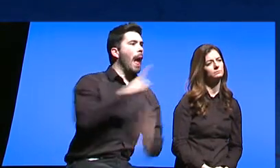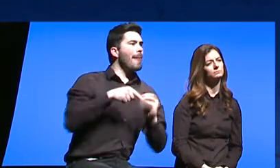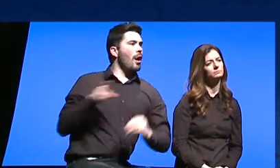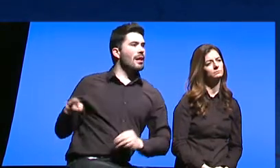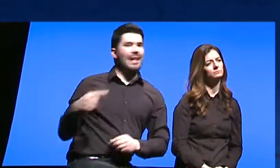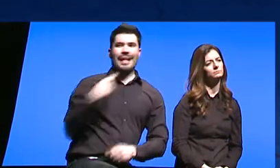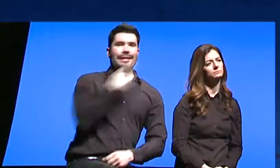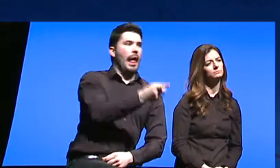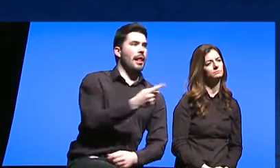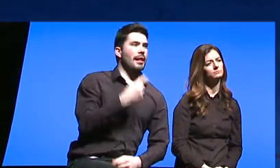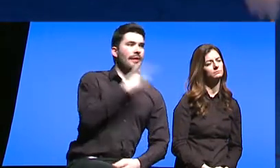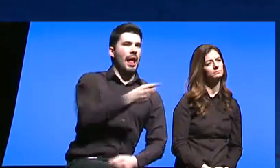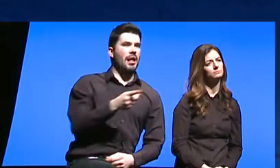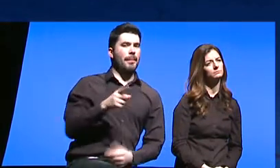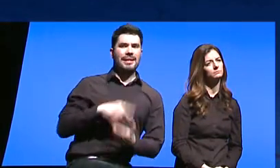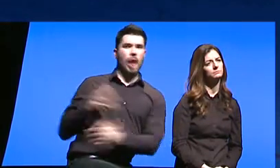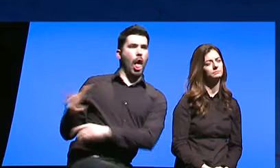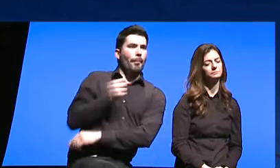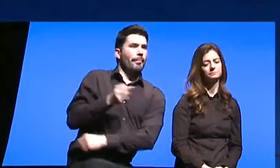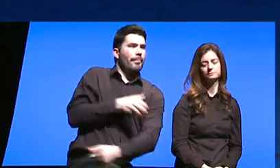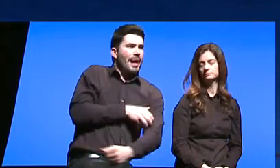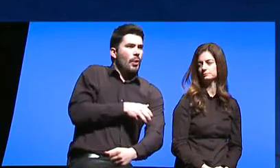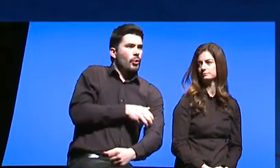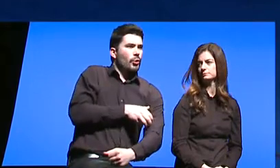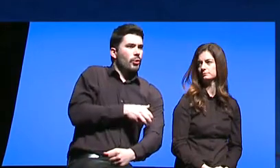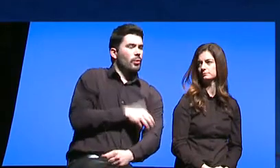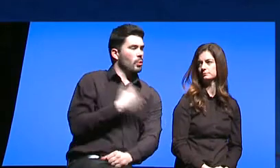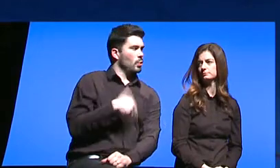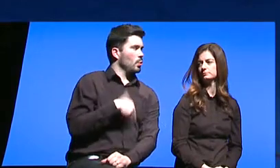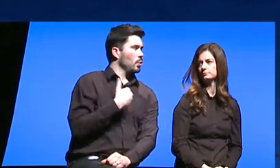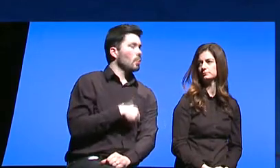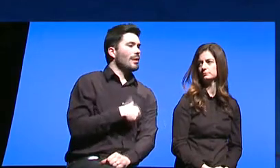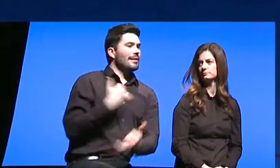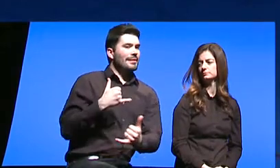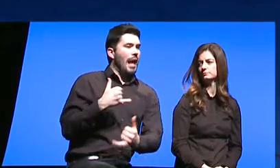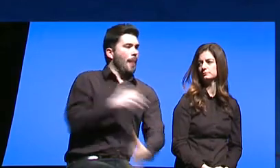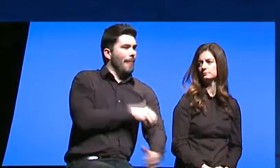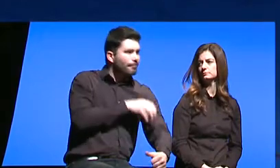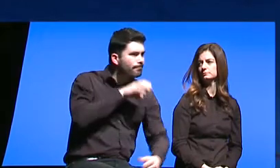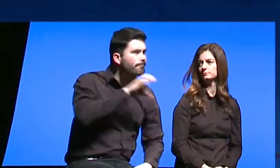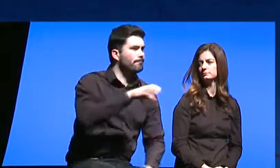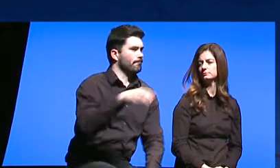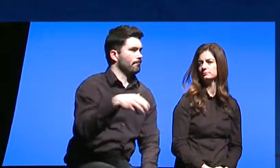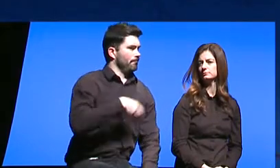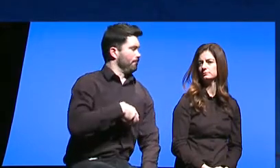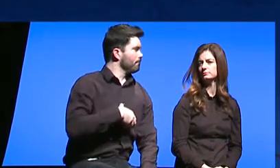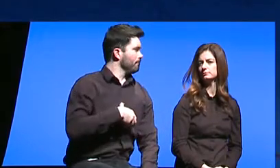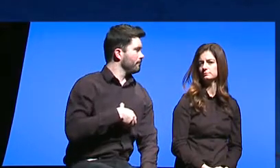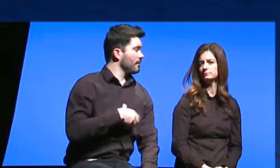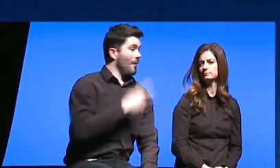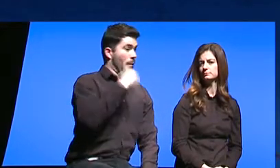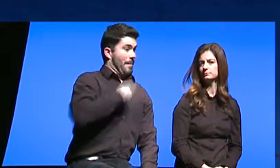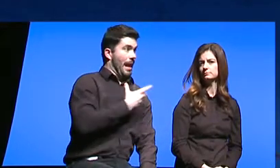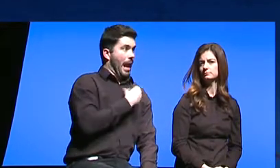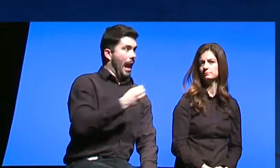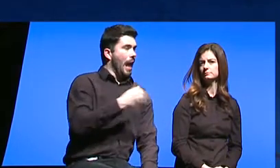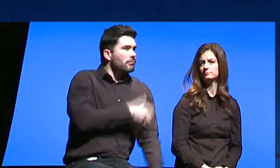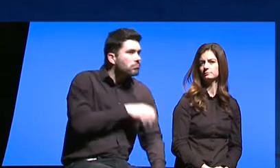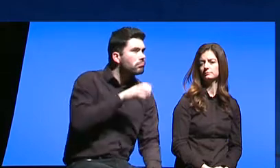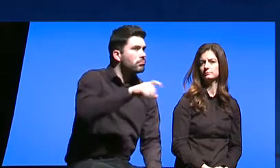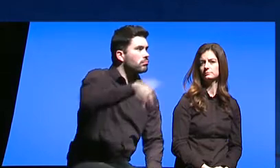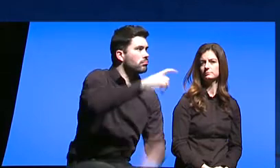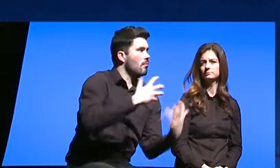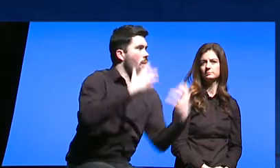you lose some sort of power. And this, to me, is a very empowering thing for us and for me personally, as well as the audience. Because as long